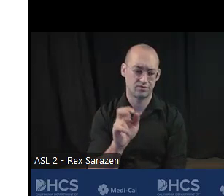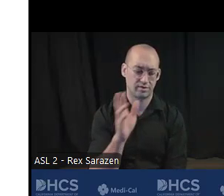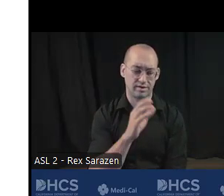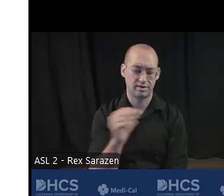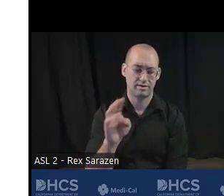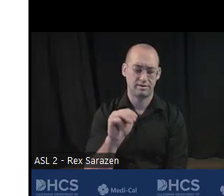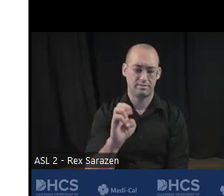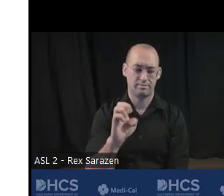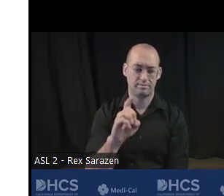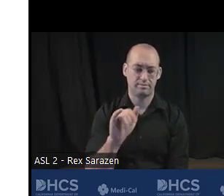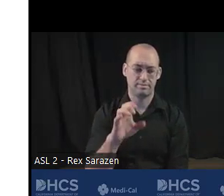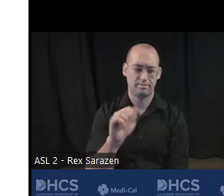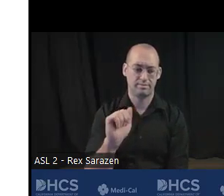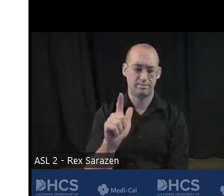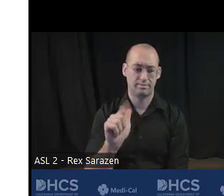which is